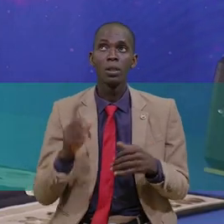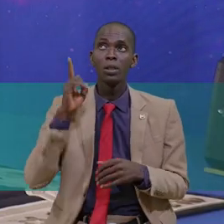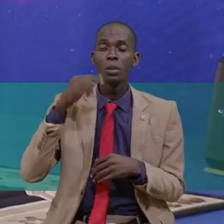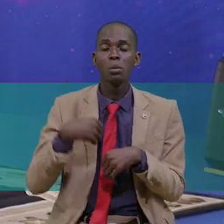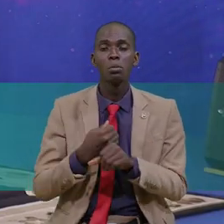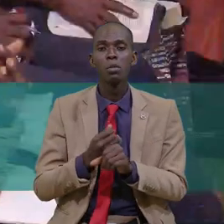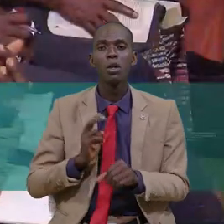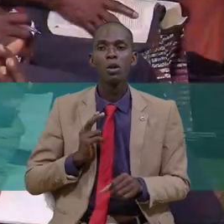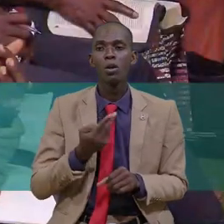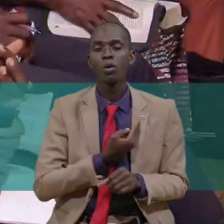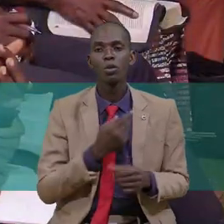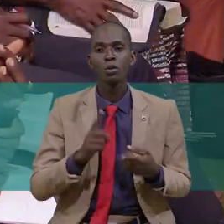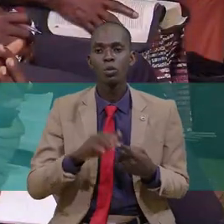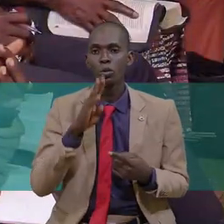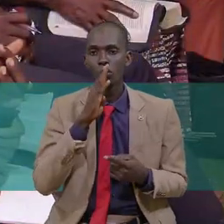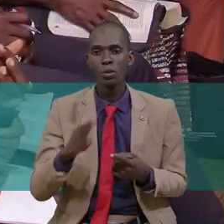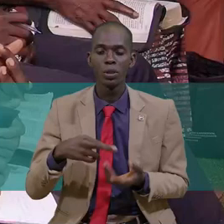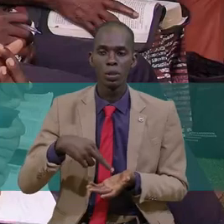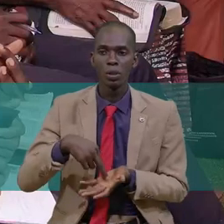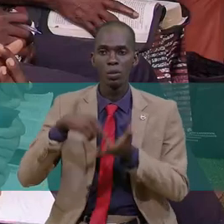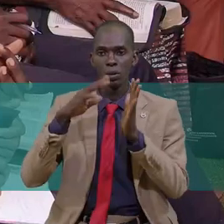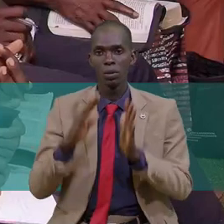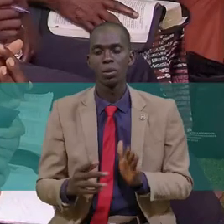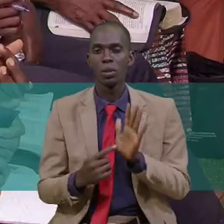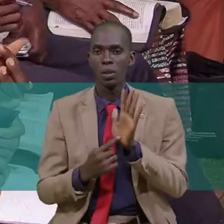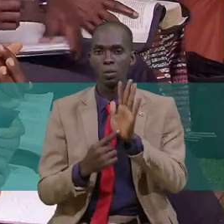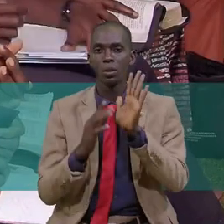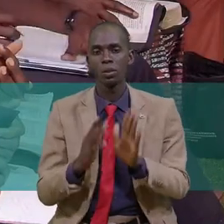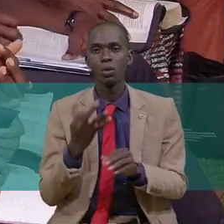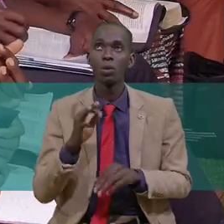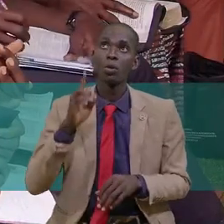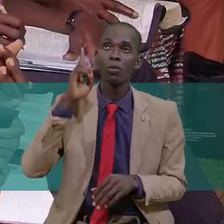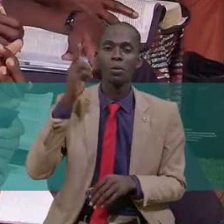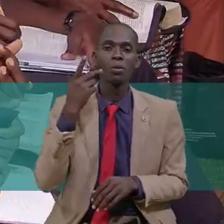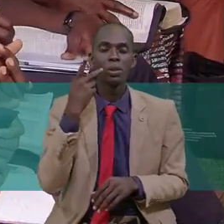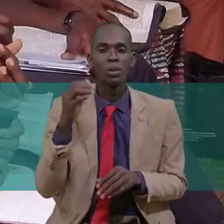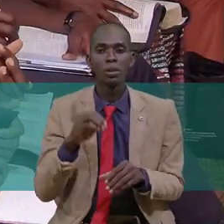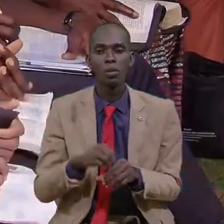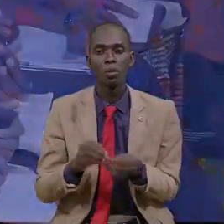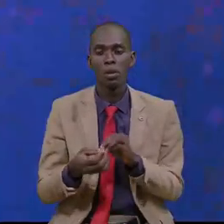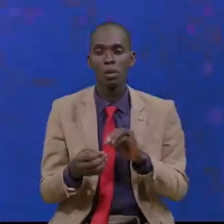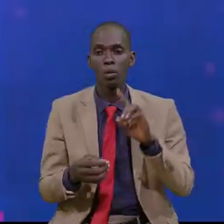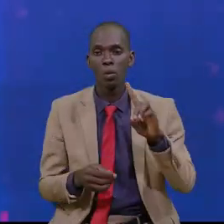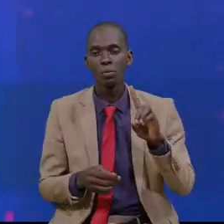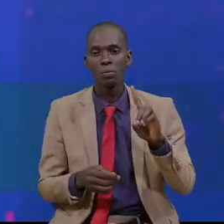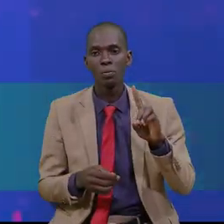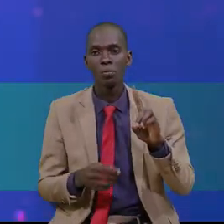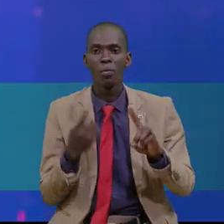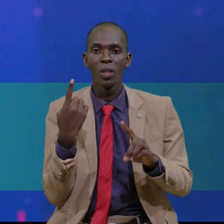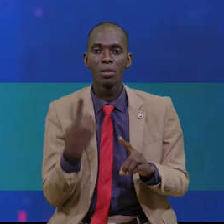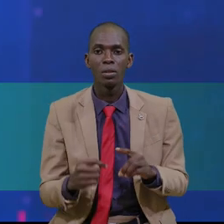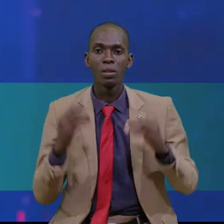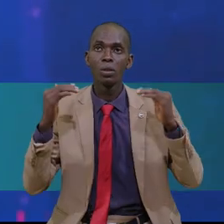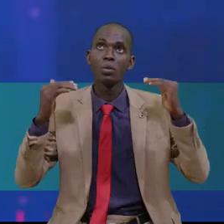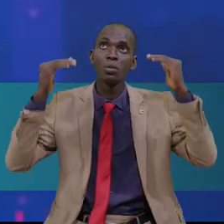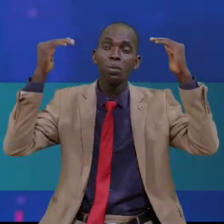and representatives of himself. We're looking at number one here. Number one is the supremacy